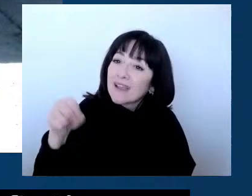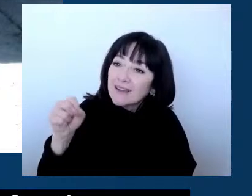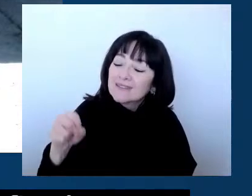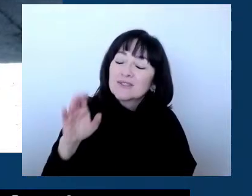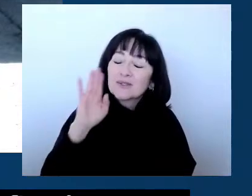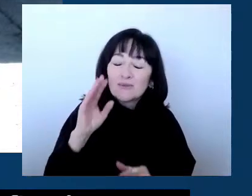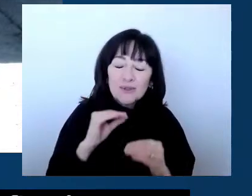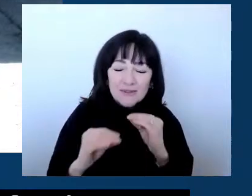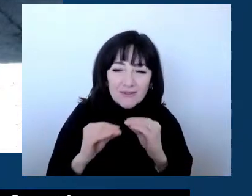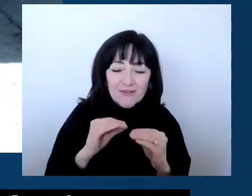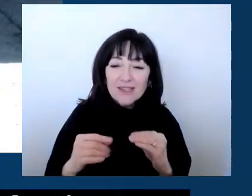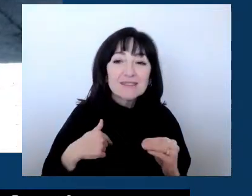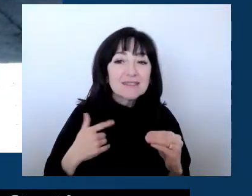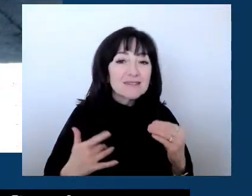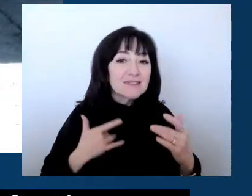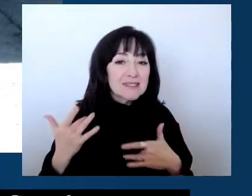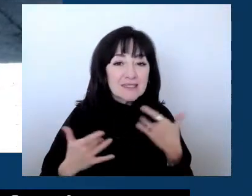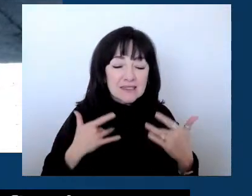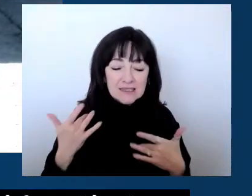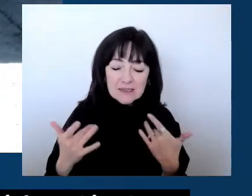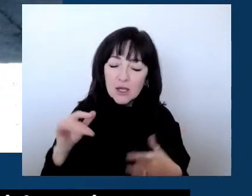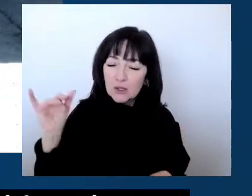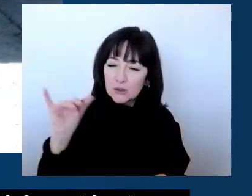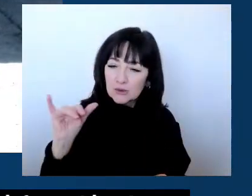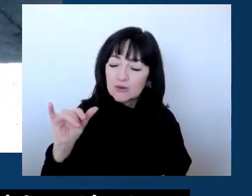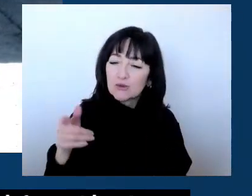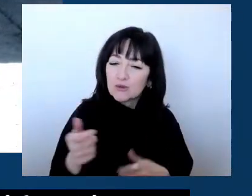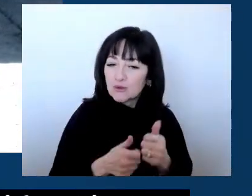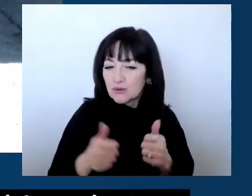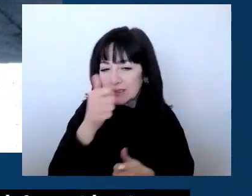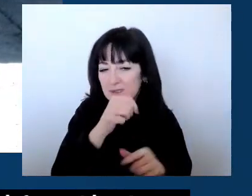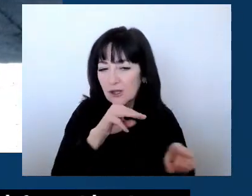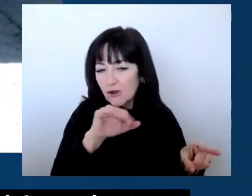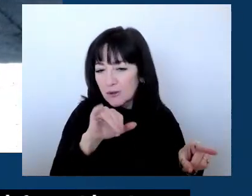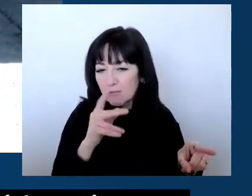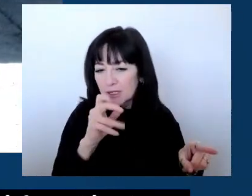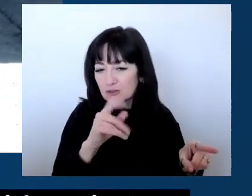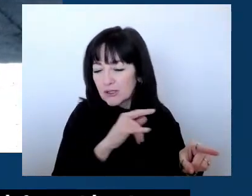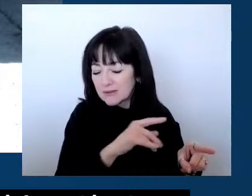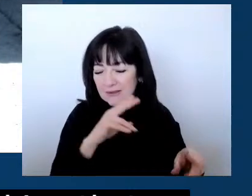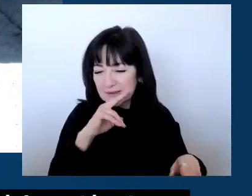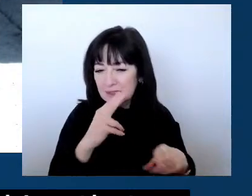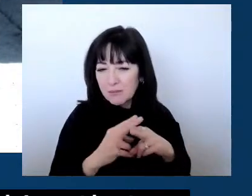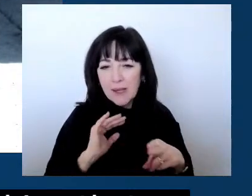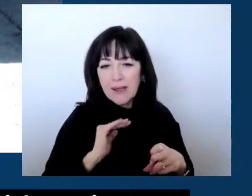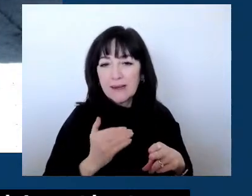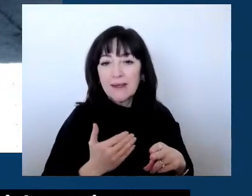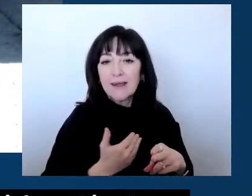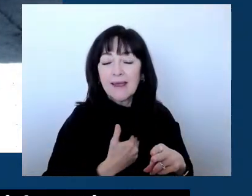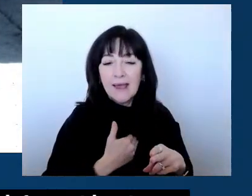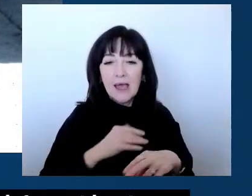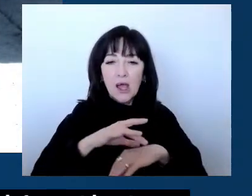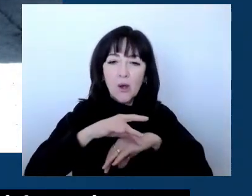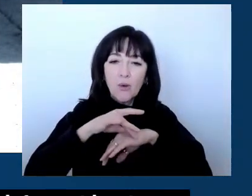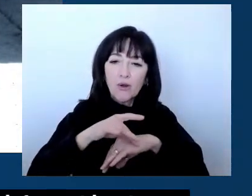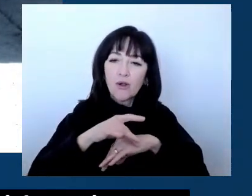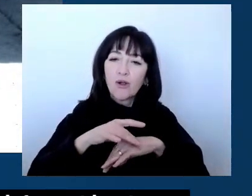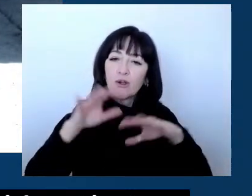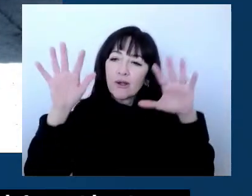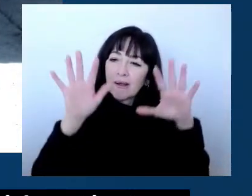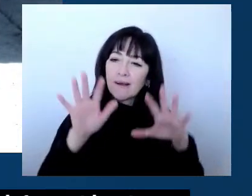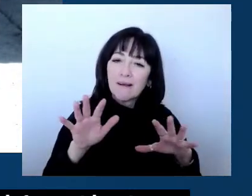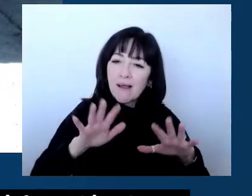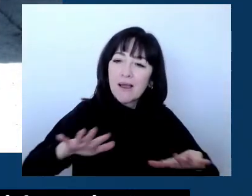this, Secretary Majeski mentioned our climate action plan. Our climate action plan fundamentally has two